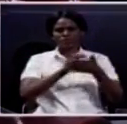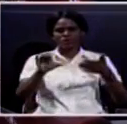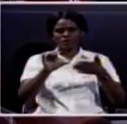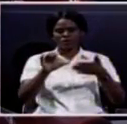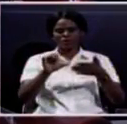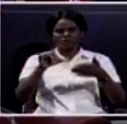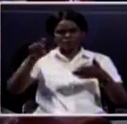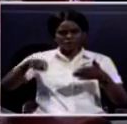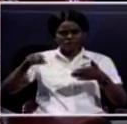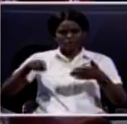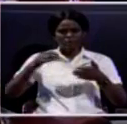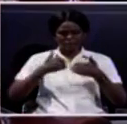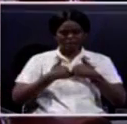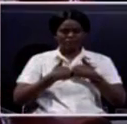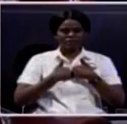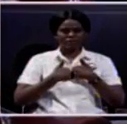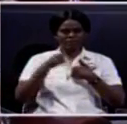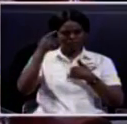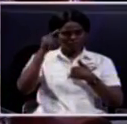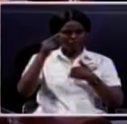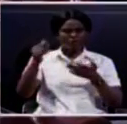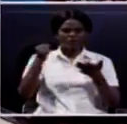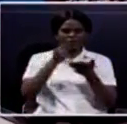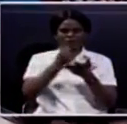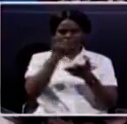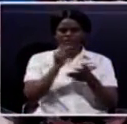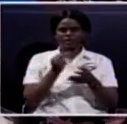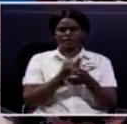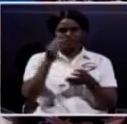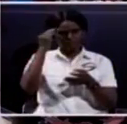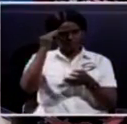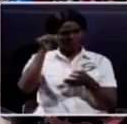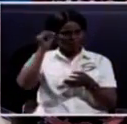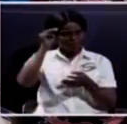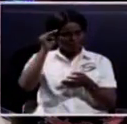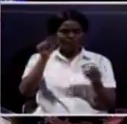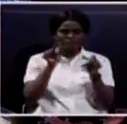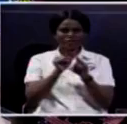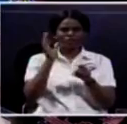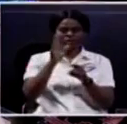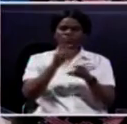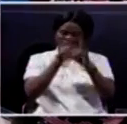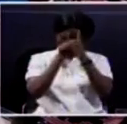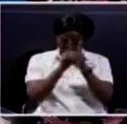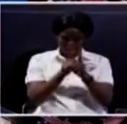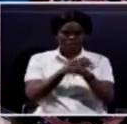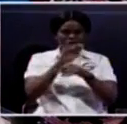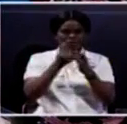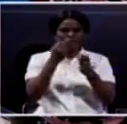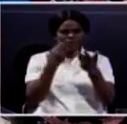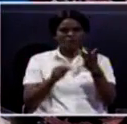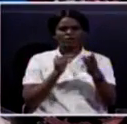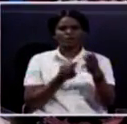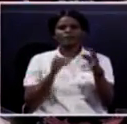there be need for an increment, let us know as a ministry, and then we're going to make a decision. Or what we are